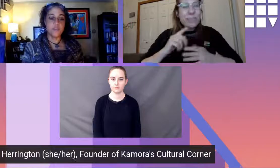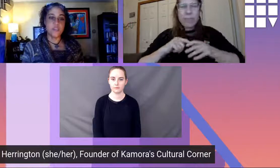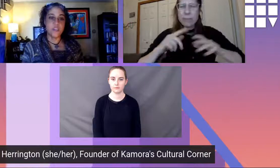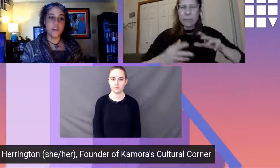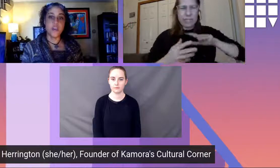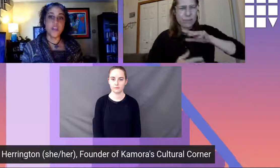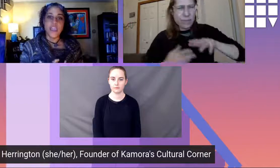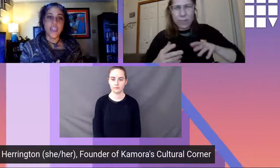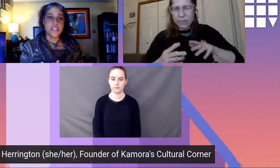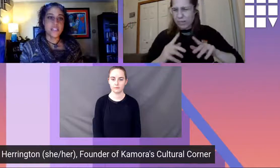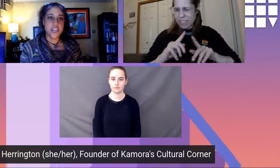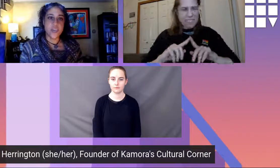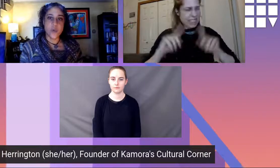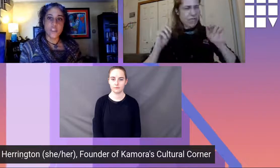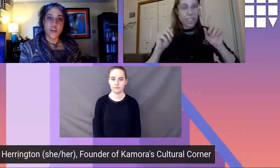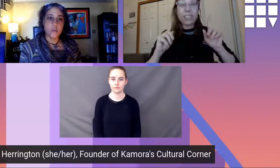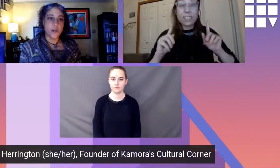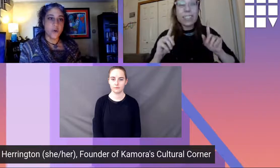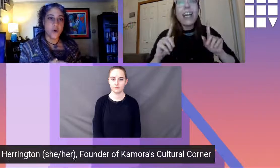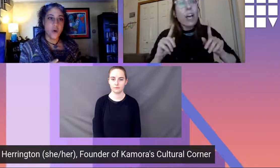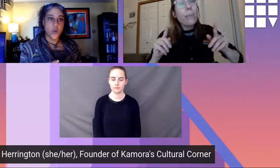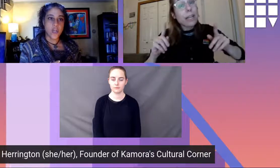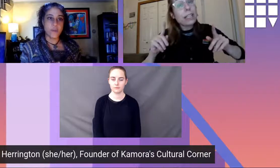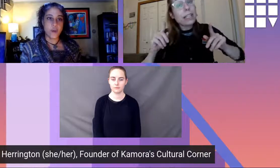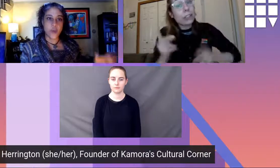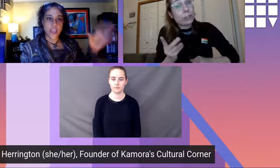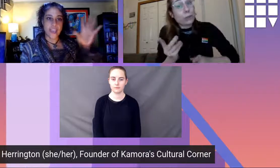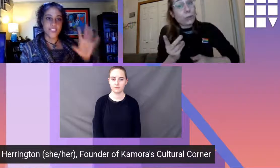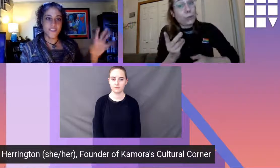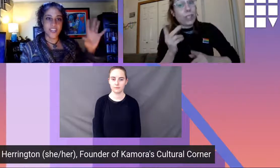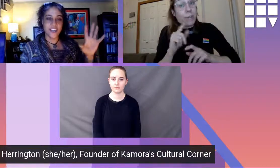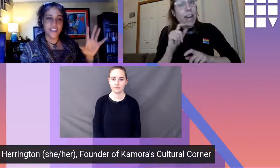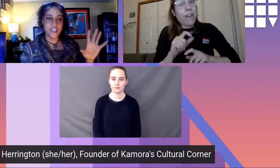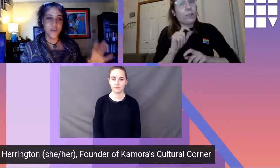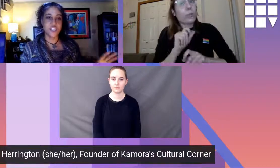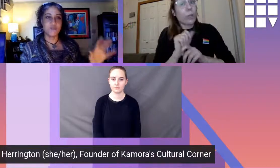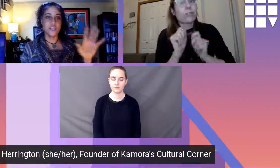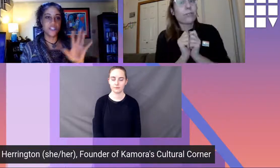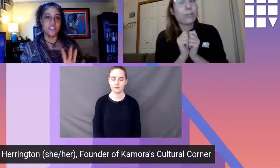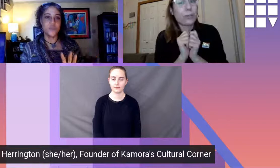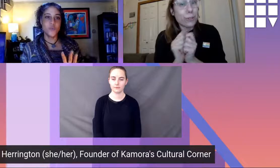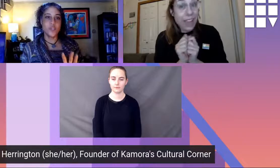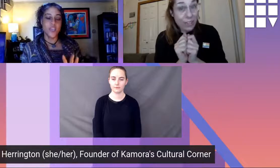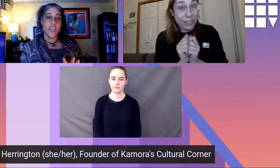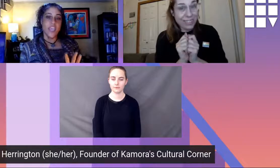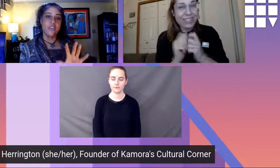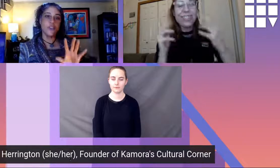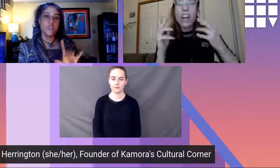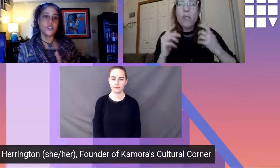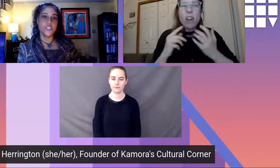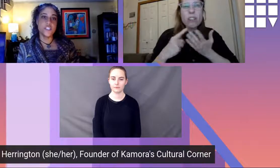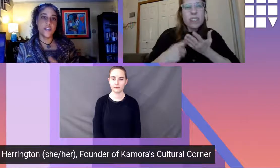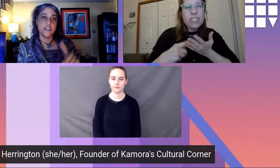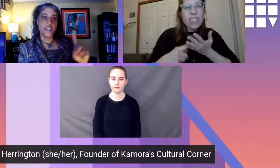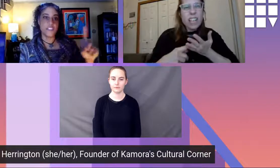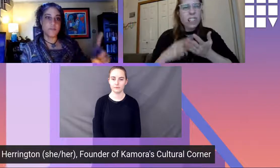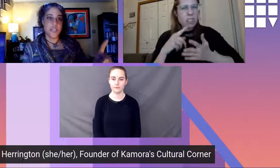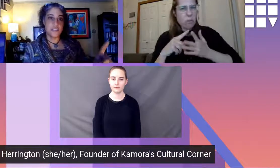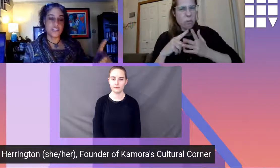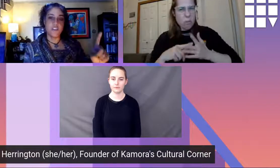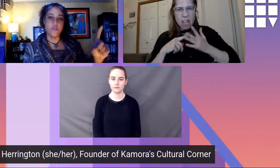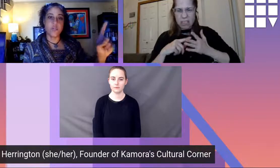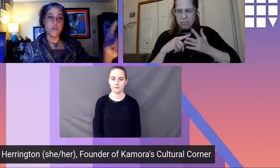They need to be here. And today I want to talk about a whole lot about what activated us and what jumped us into the work. And then what took us to that